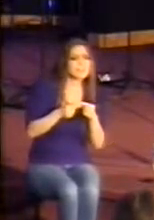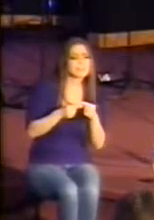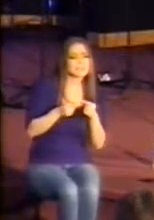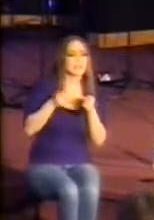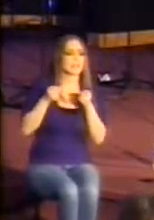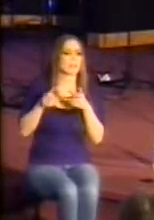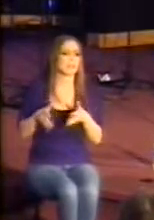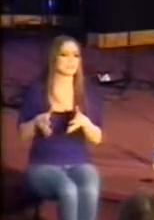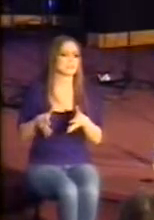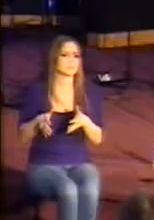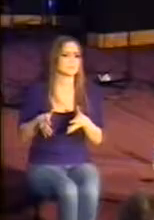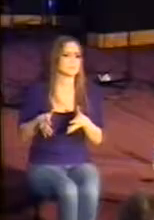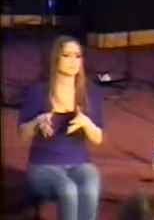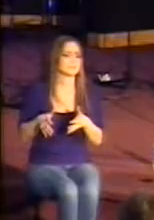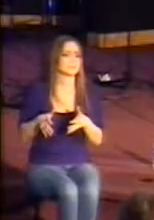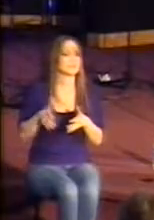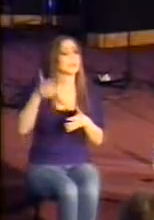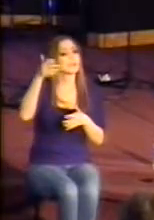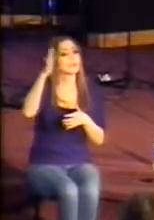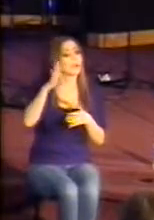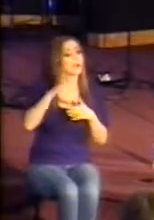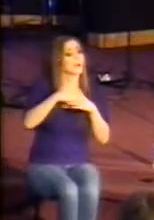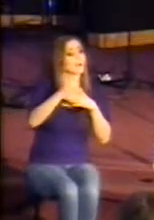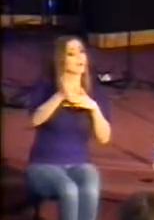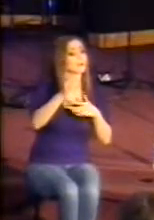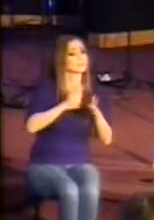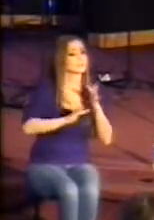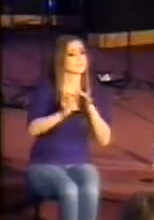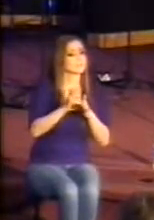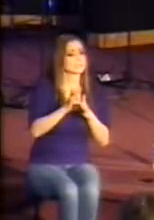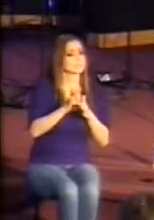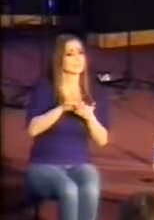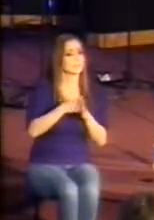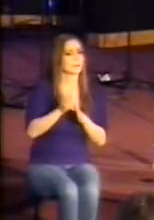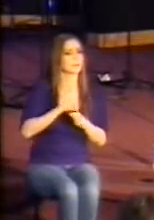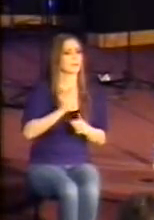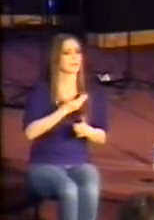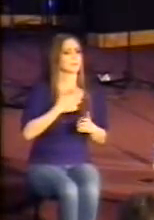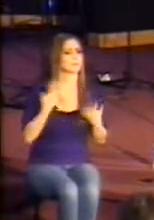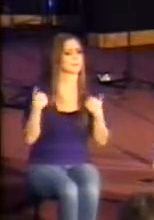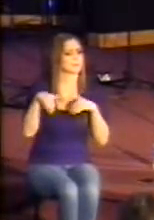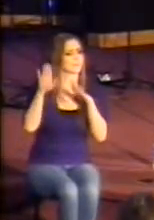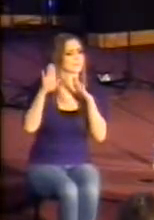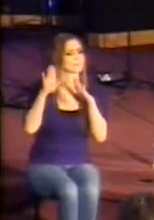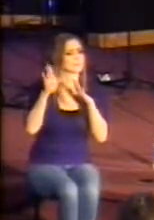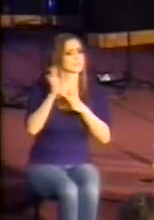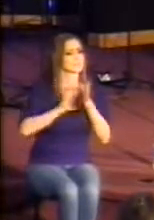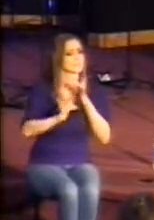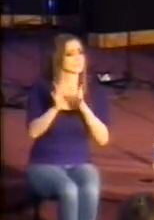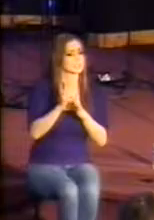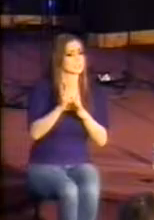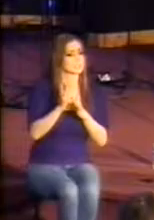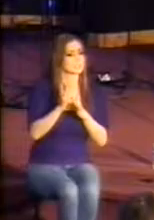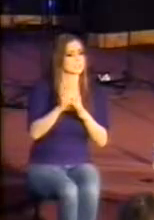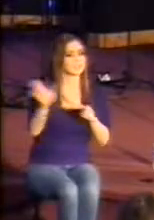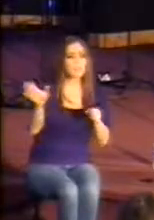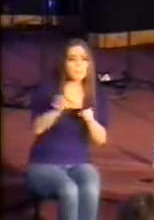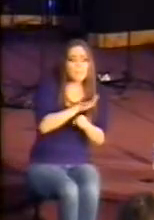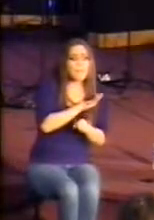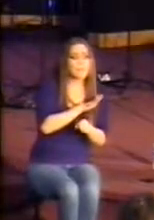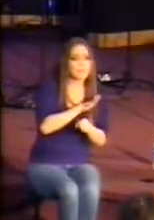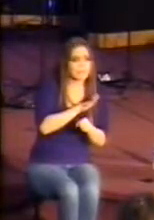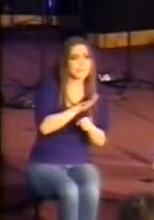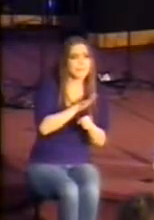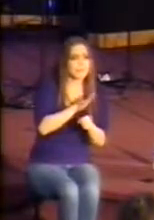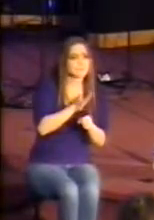loss. God called Jesus to be our sacrifice. And Jesus, though completely aware of